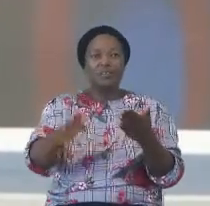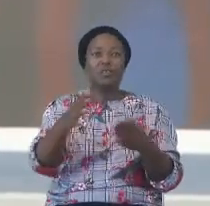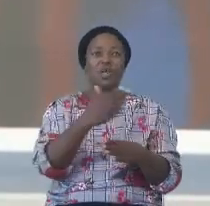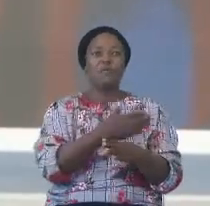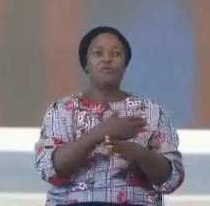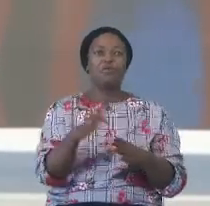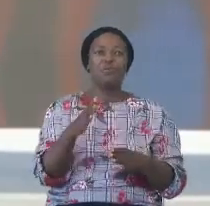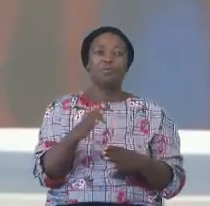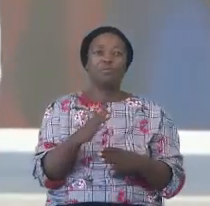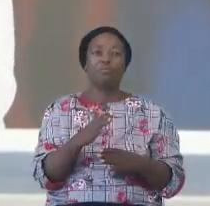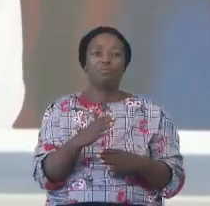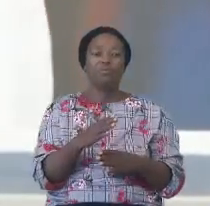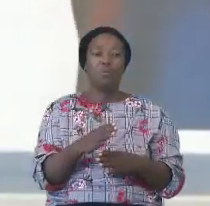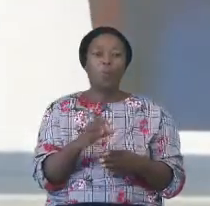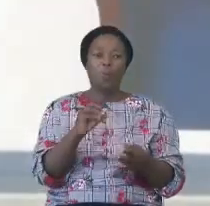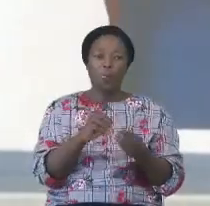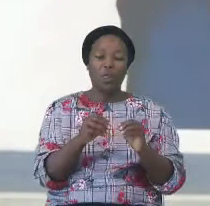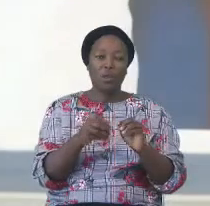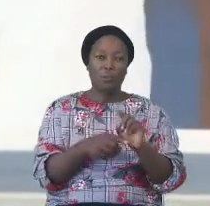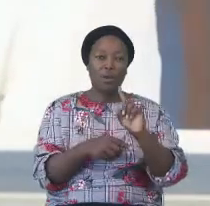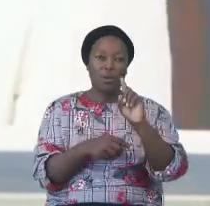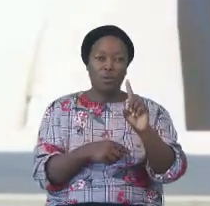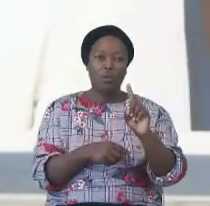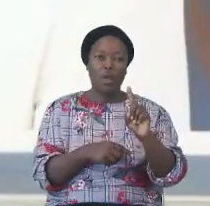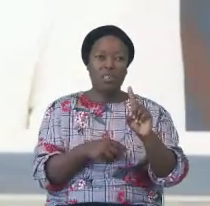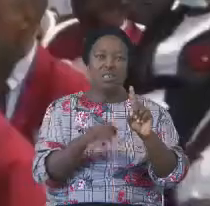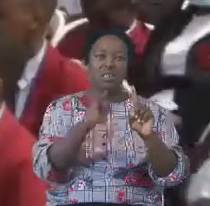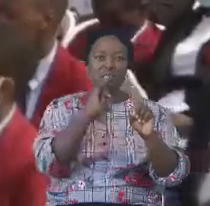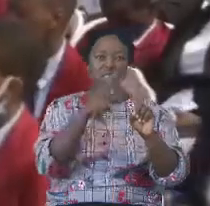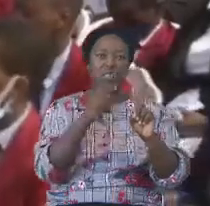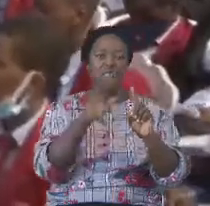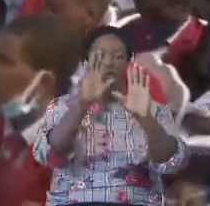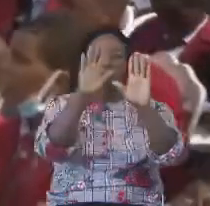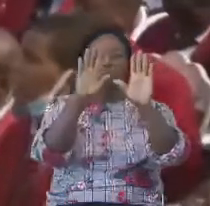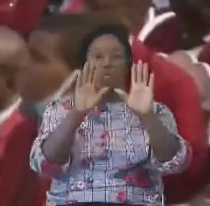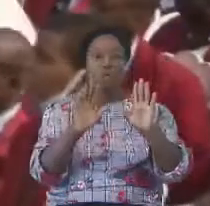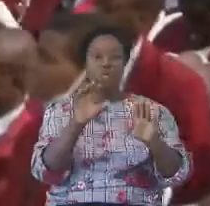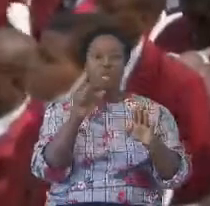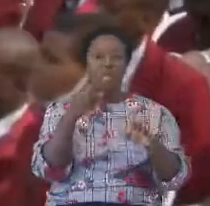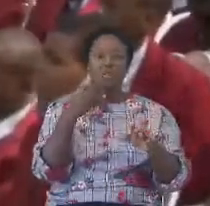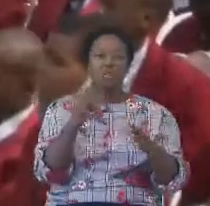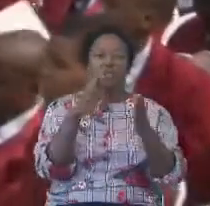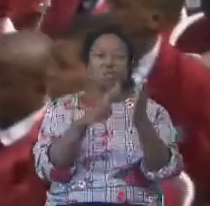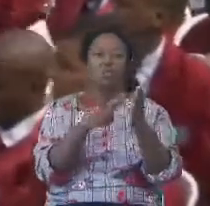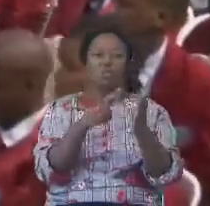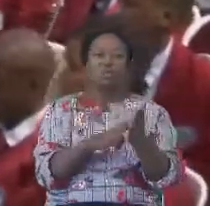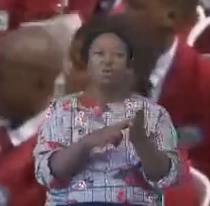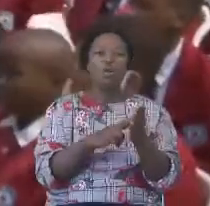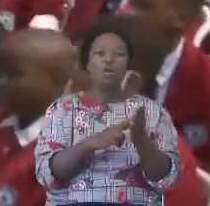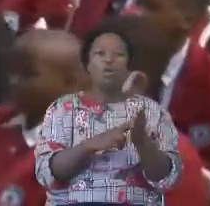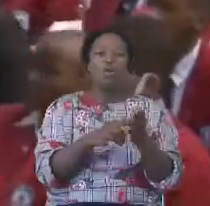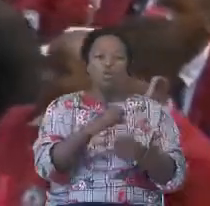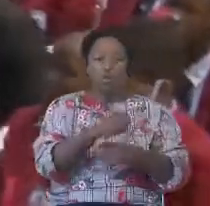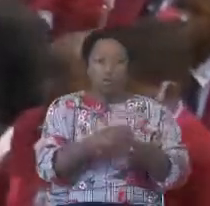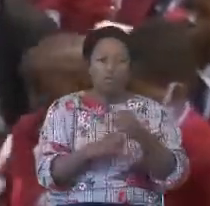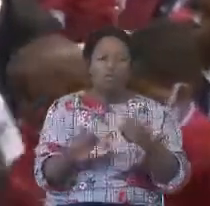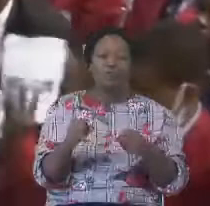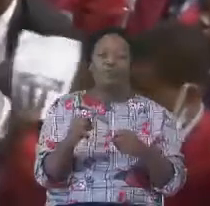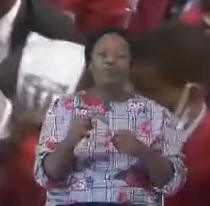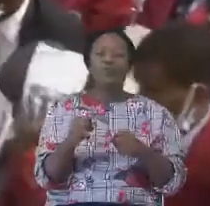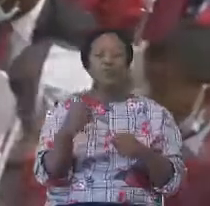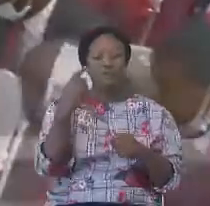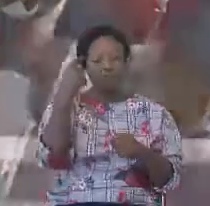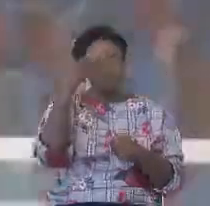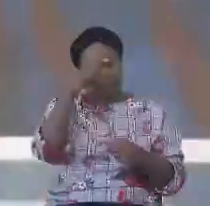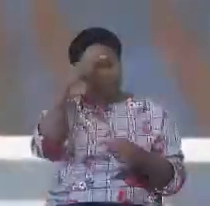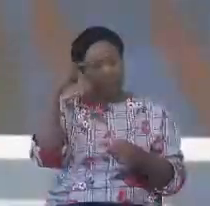memory, everything will be wiped away. Number one is the wonder